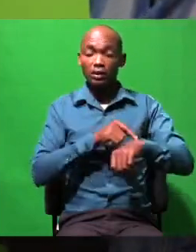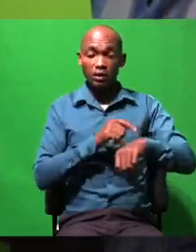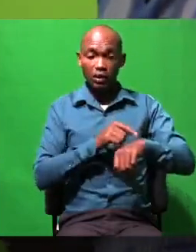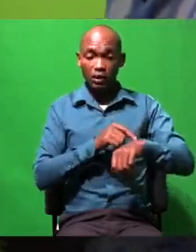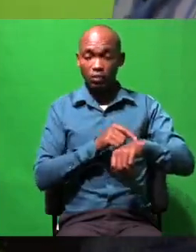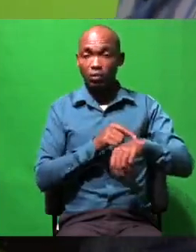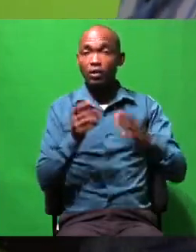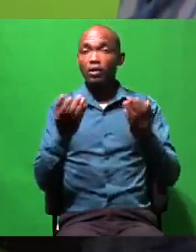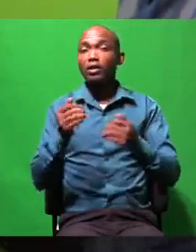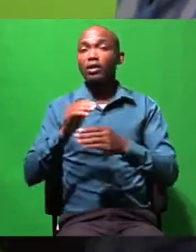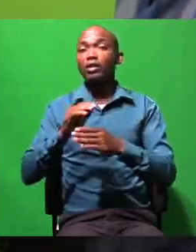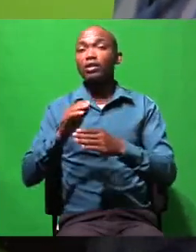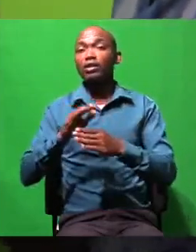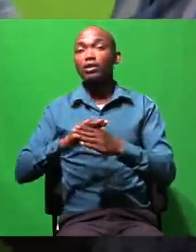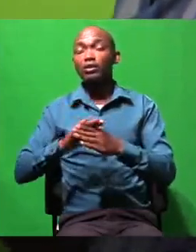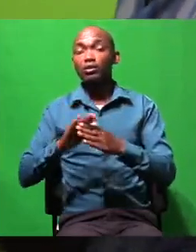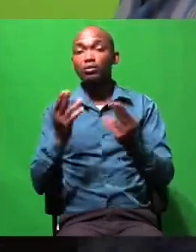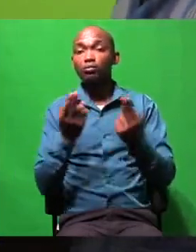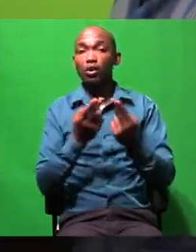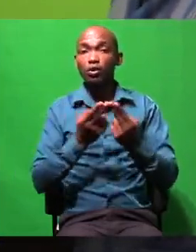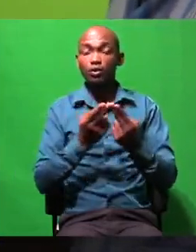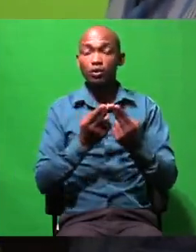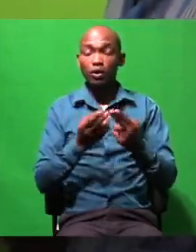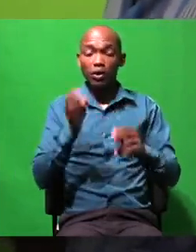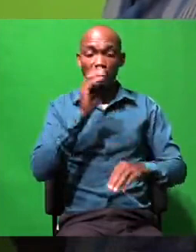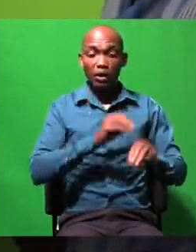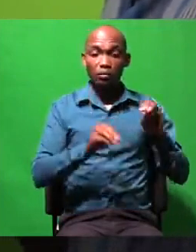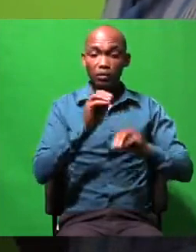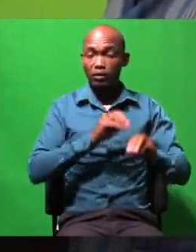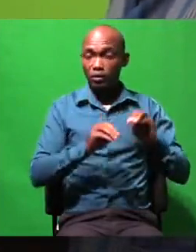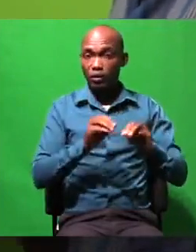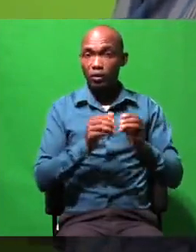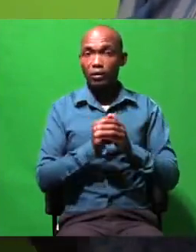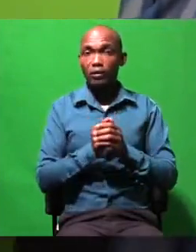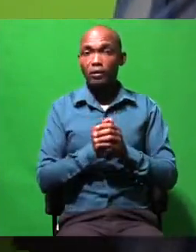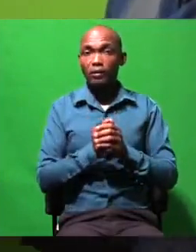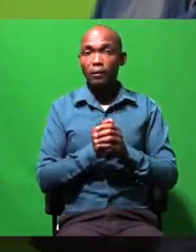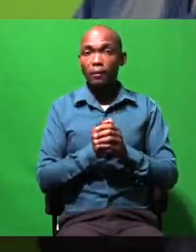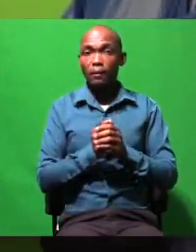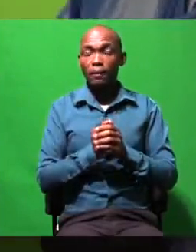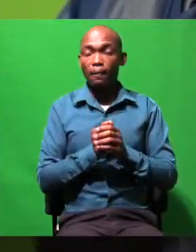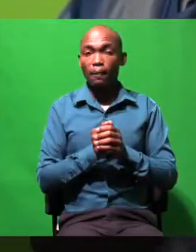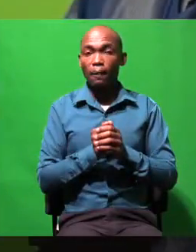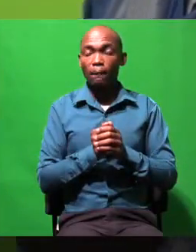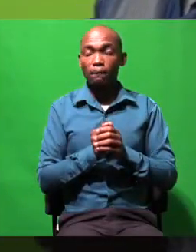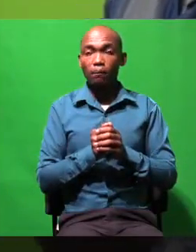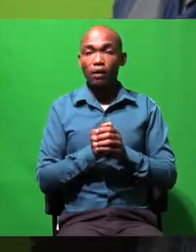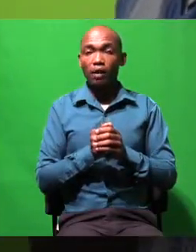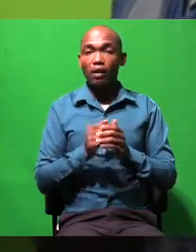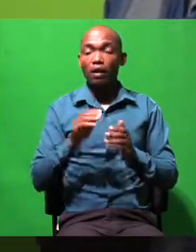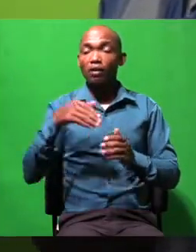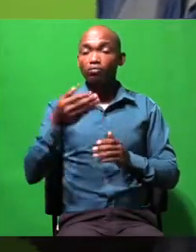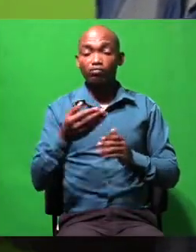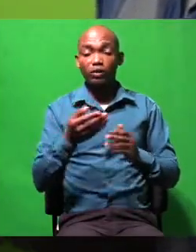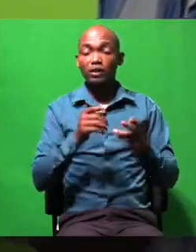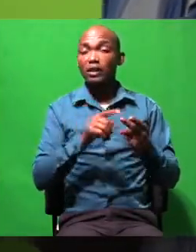time, we can also say that chemistry, for example, in our